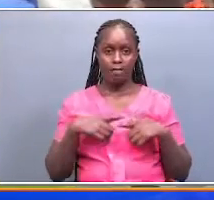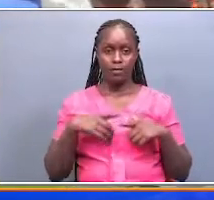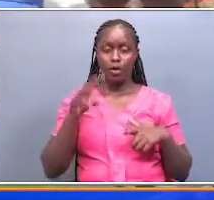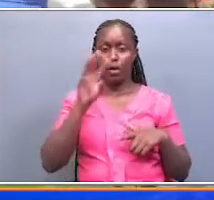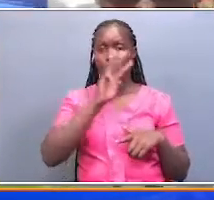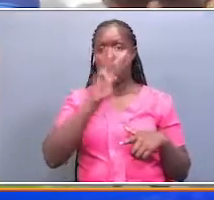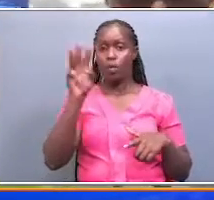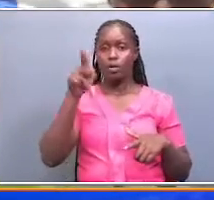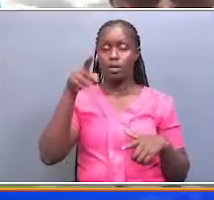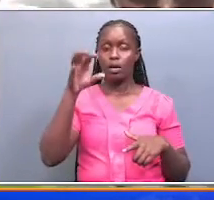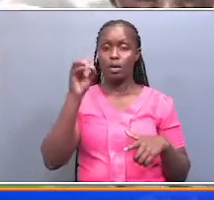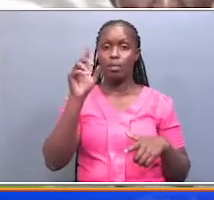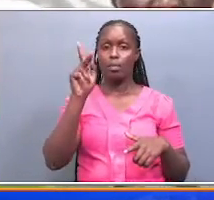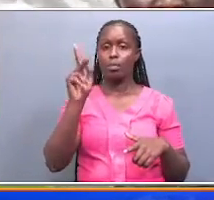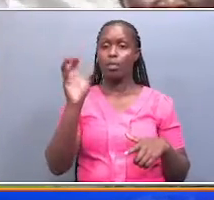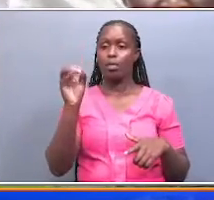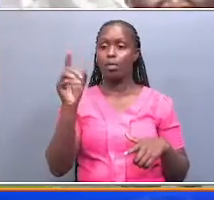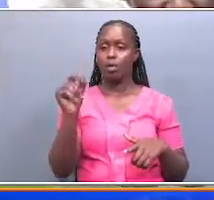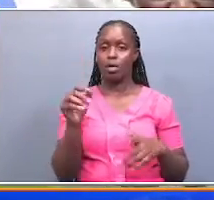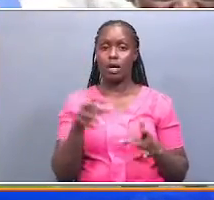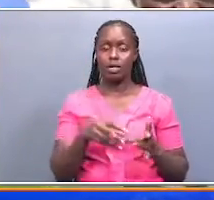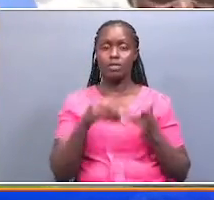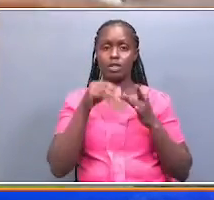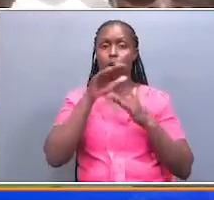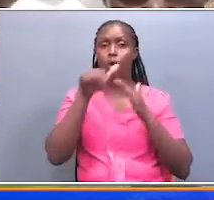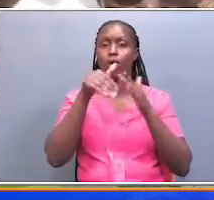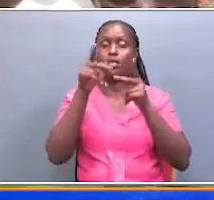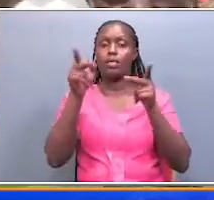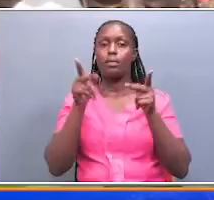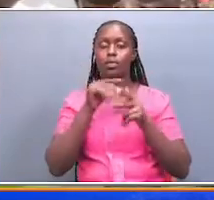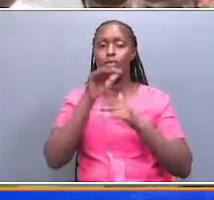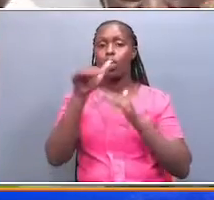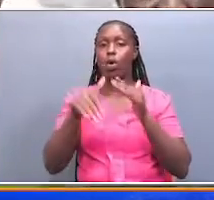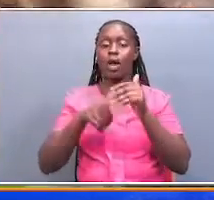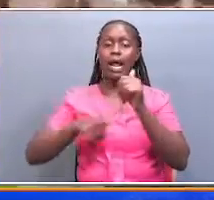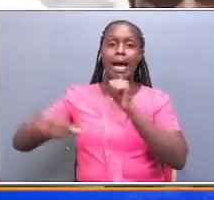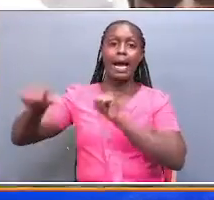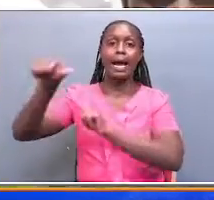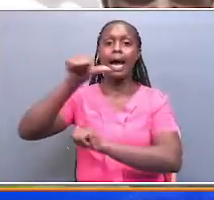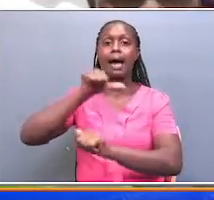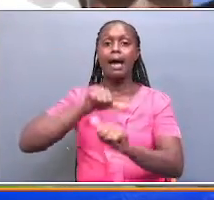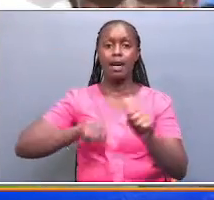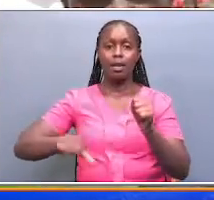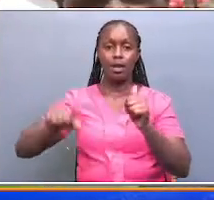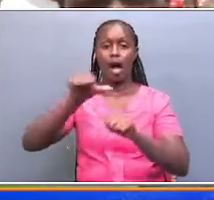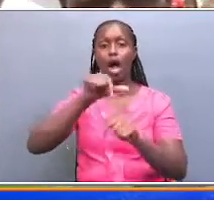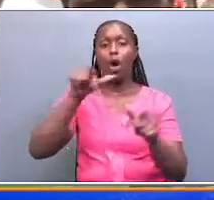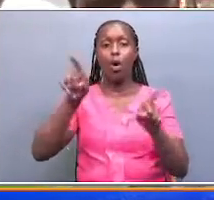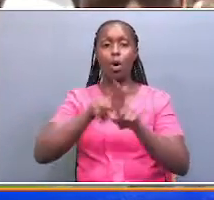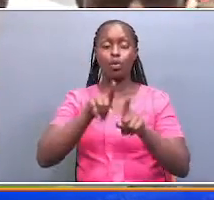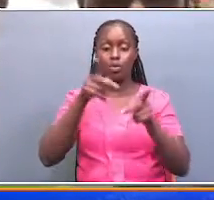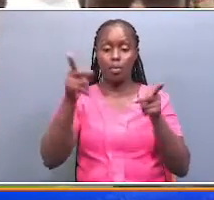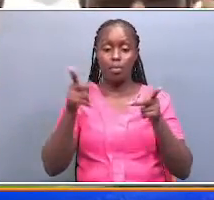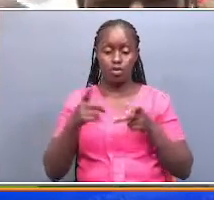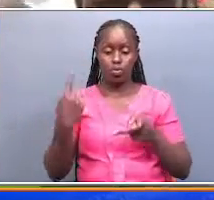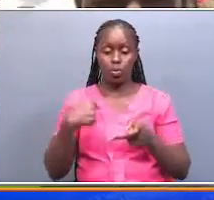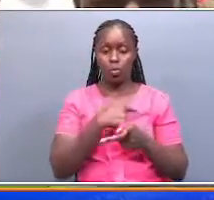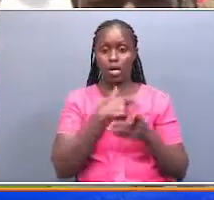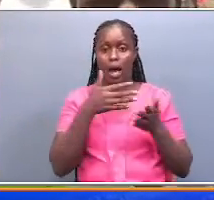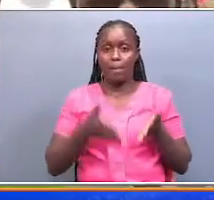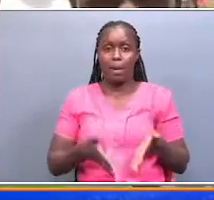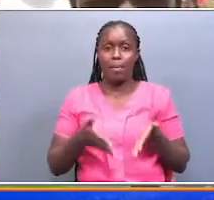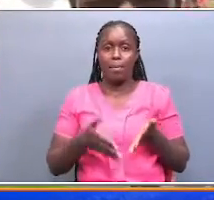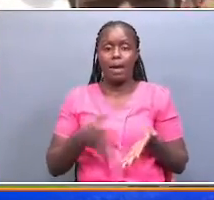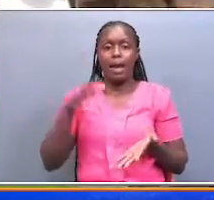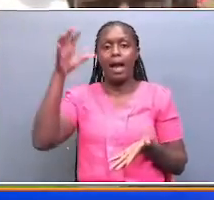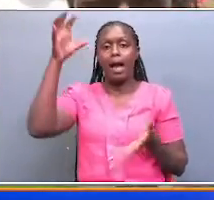region, Yamasol Ward, Ferifery, Yote, Bakalale Ward, roundabout, including Atayo Kabenguri Malituko, rains